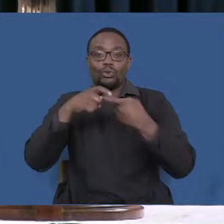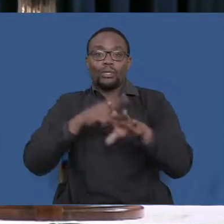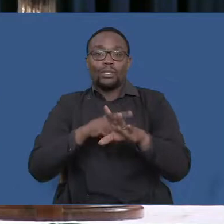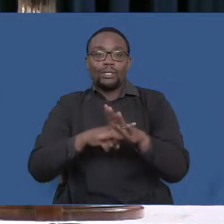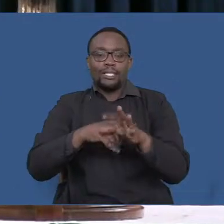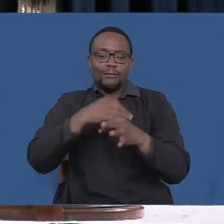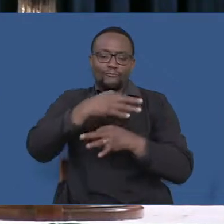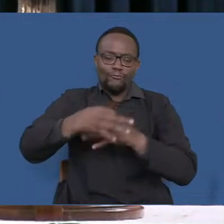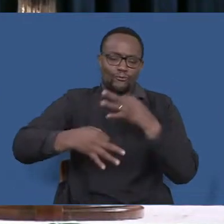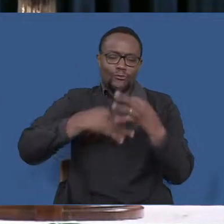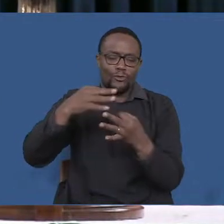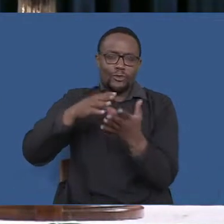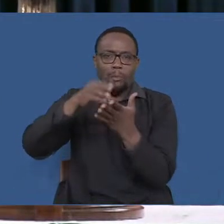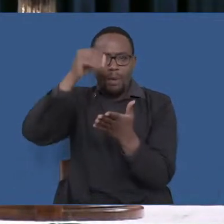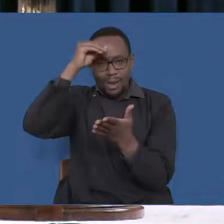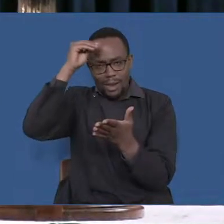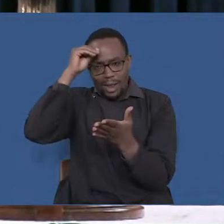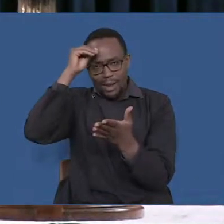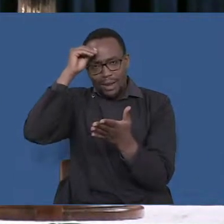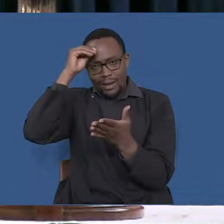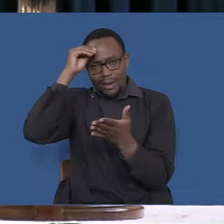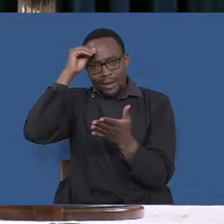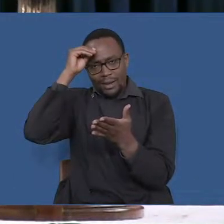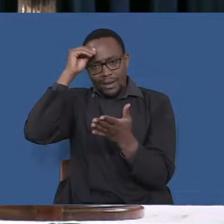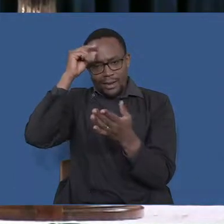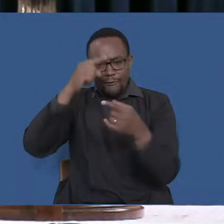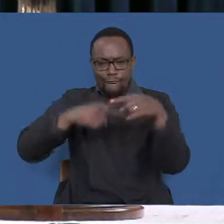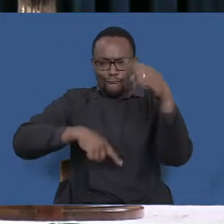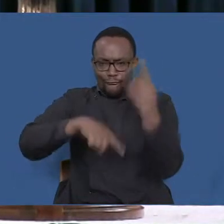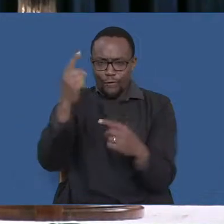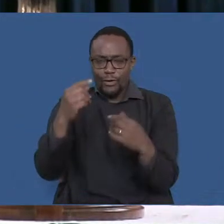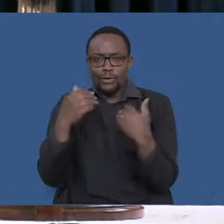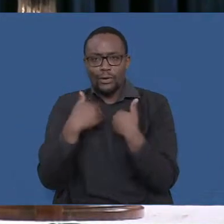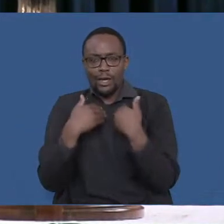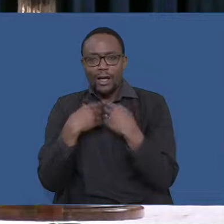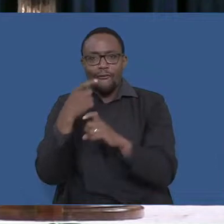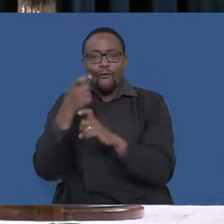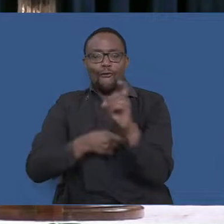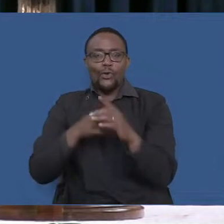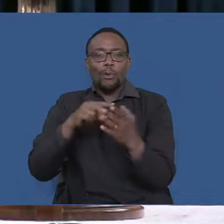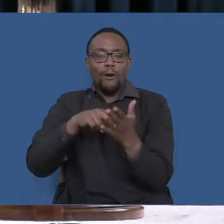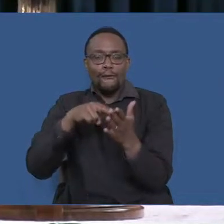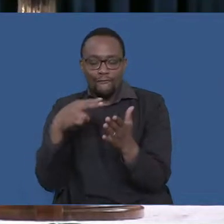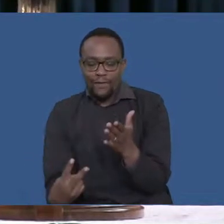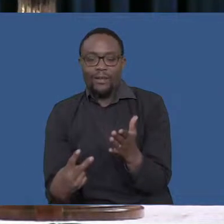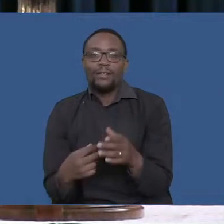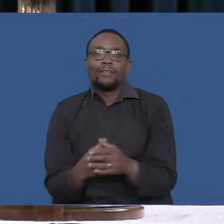we reflect on the subject, snatching victory from the jaws of defeat.